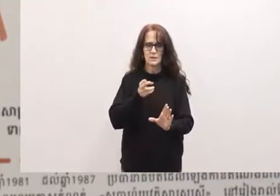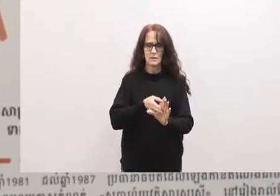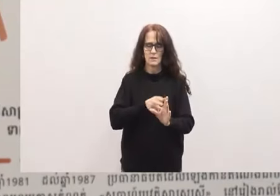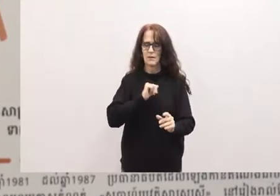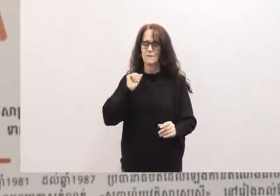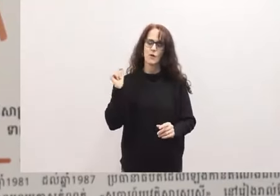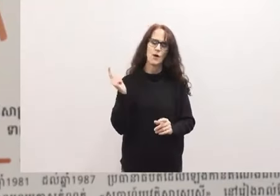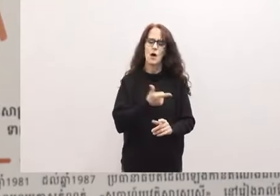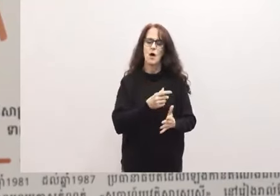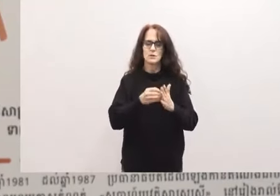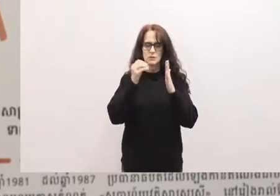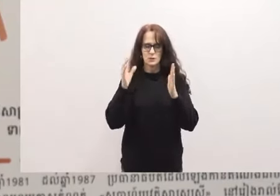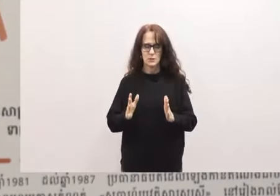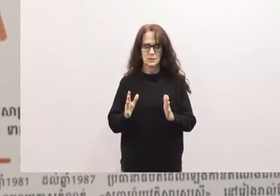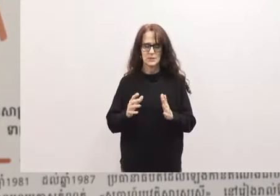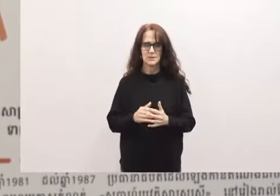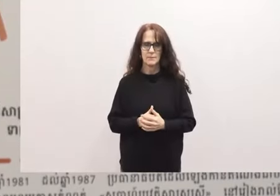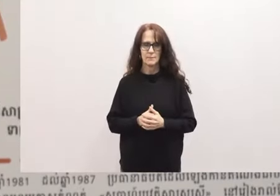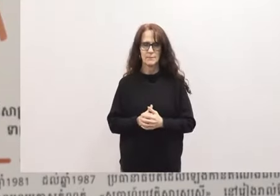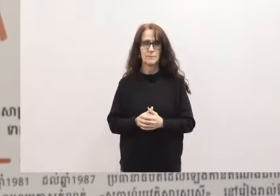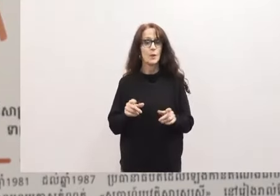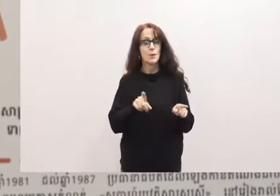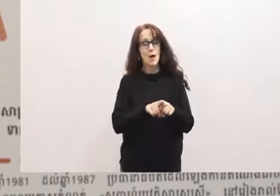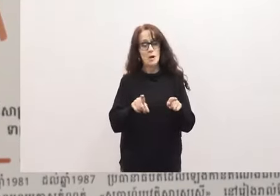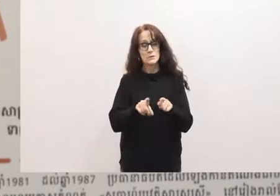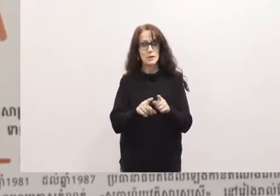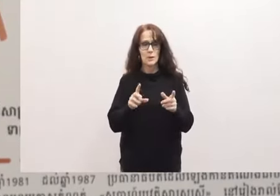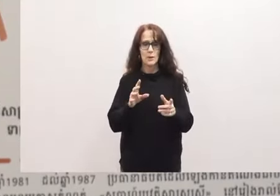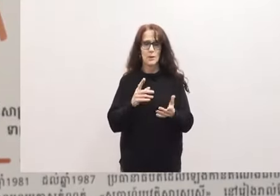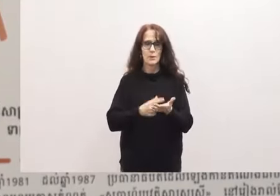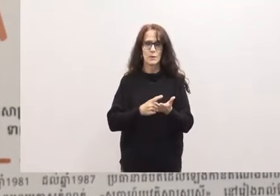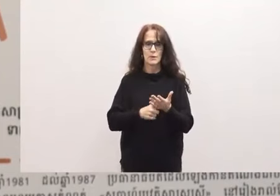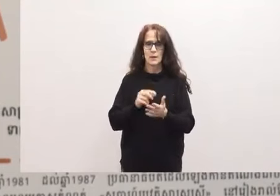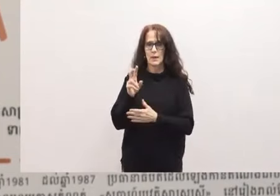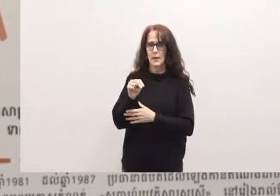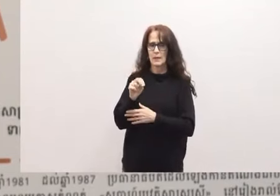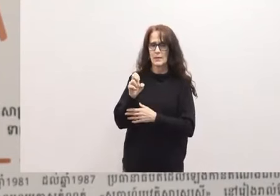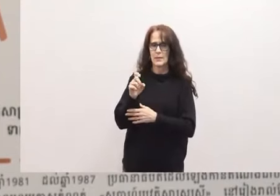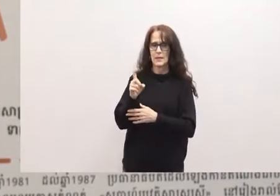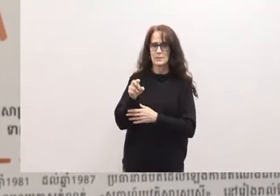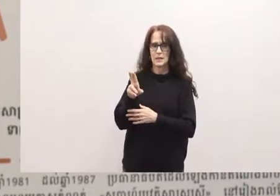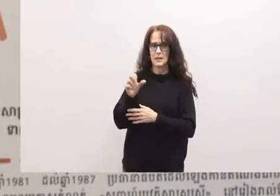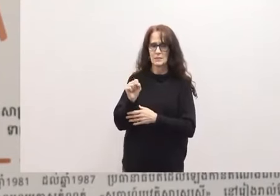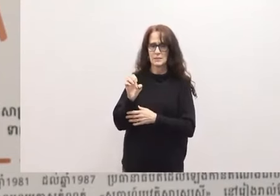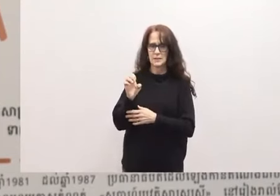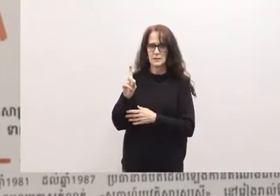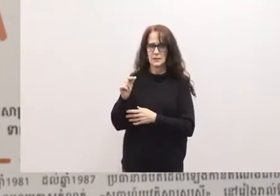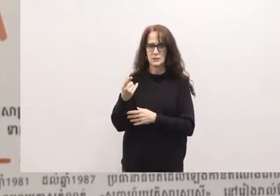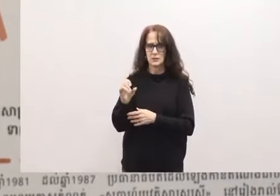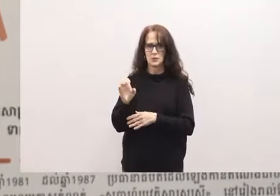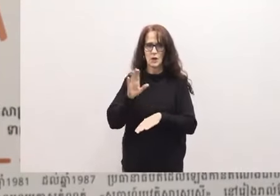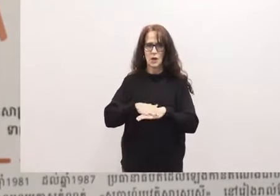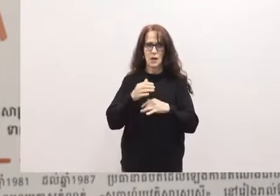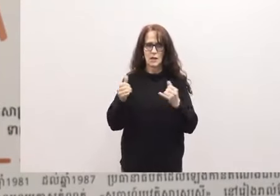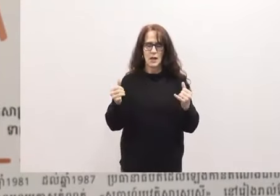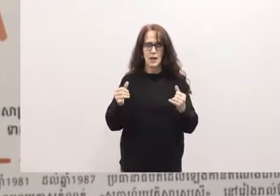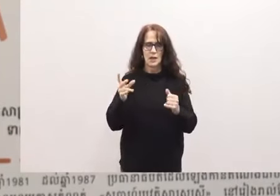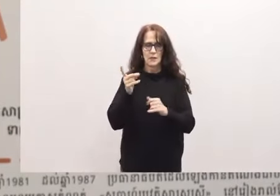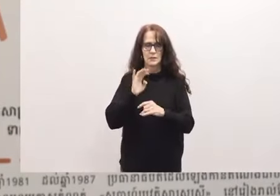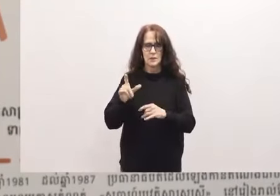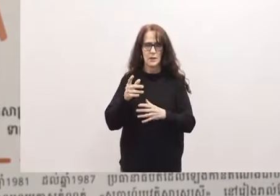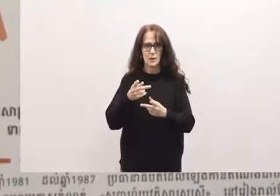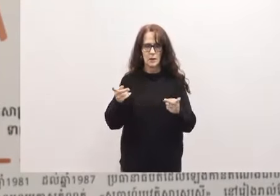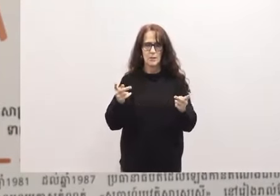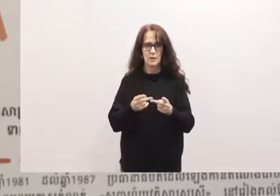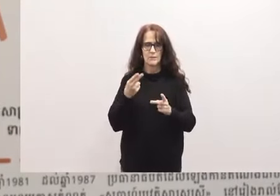all students. And we also discussed the Nexus Edge, which provides an online digital platform for